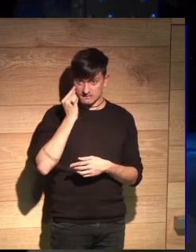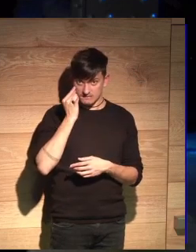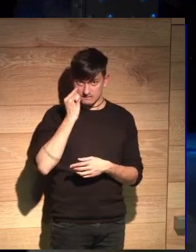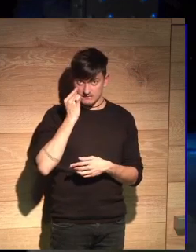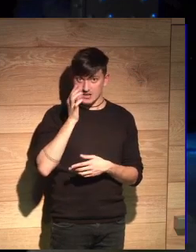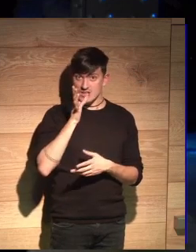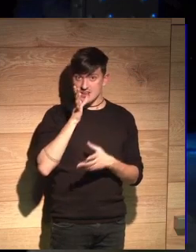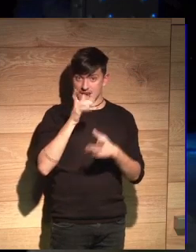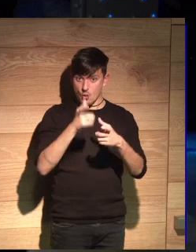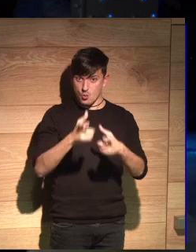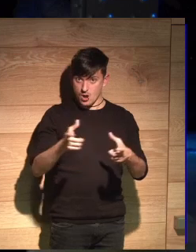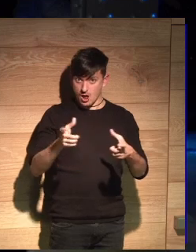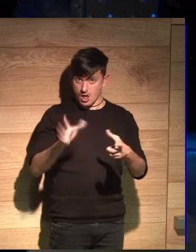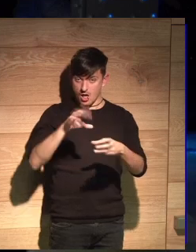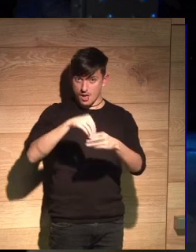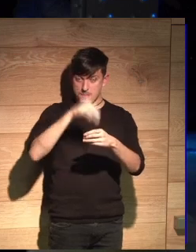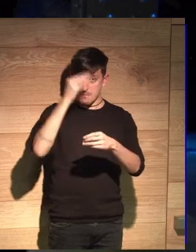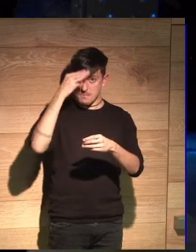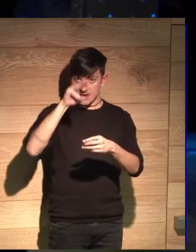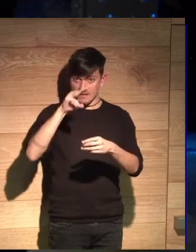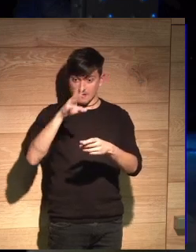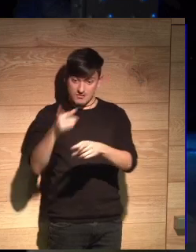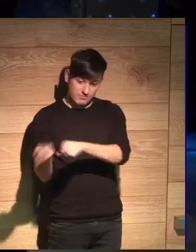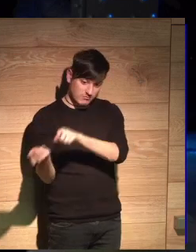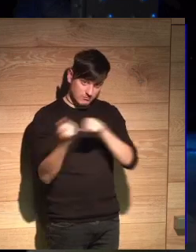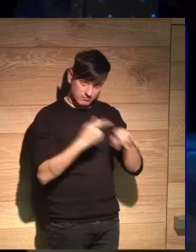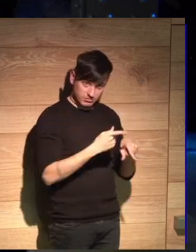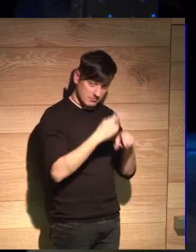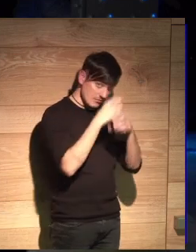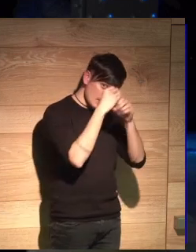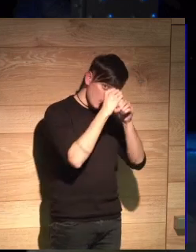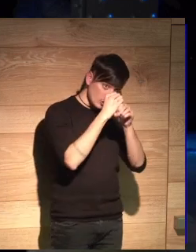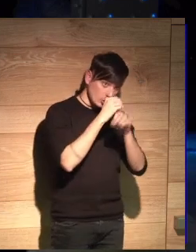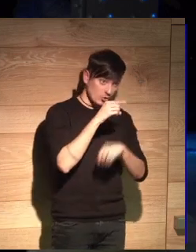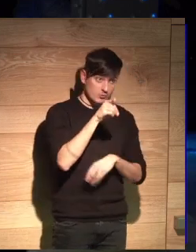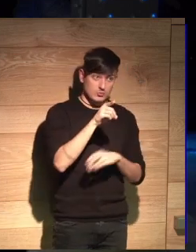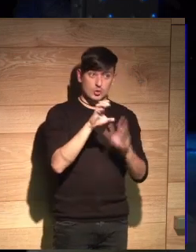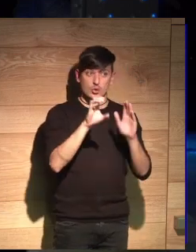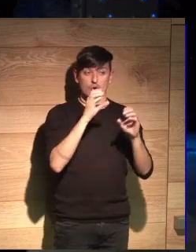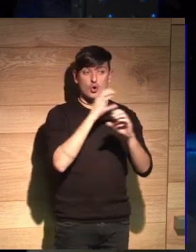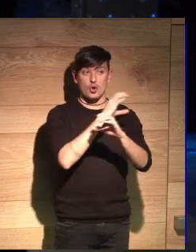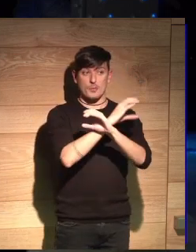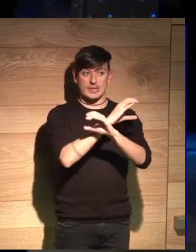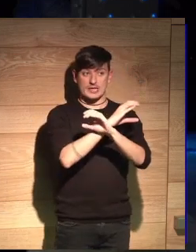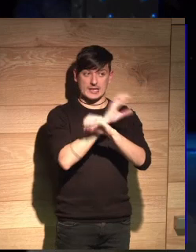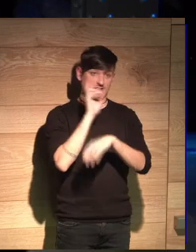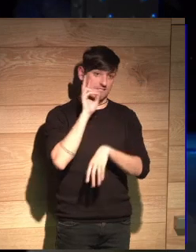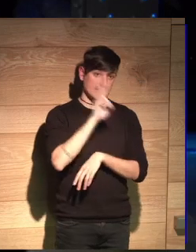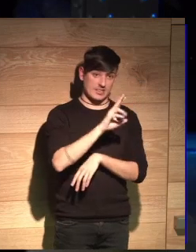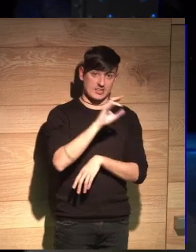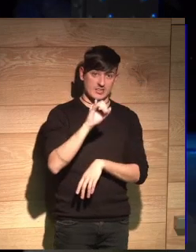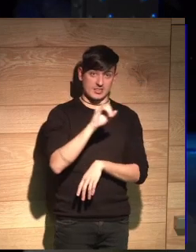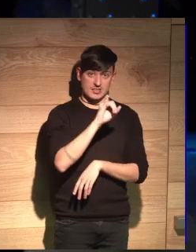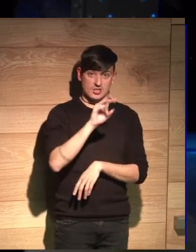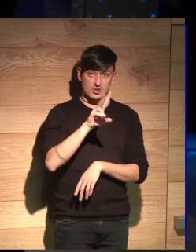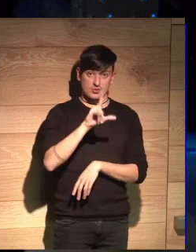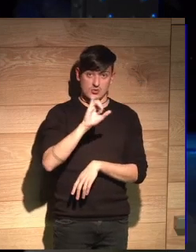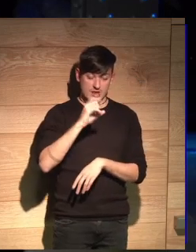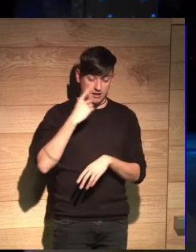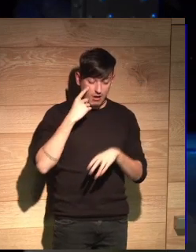in what is currently Mexico DF, and they had him brought to the laboratory, which is what happens here in this comic book. It's